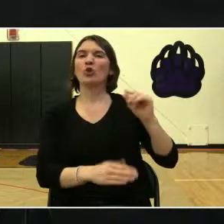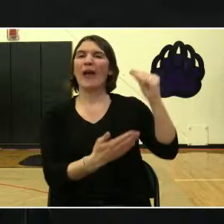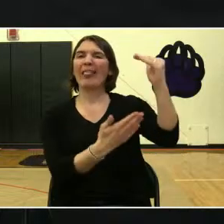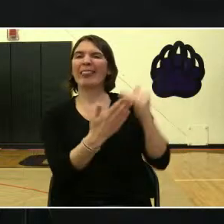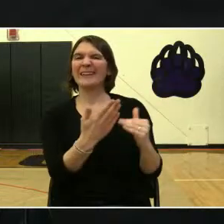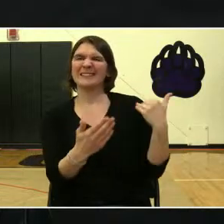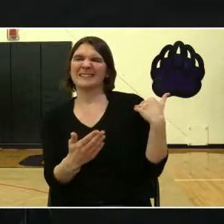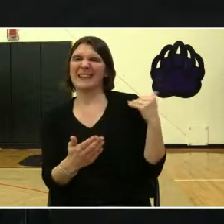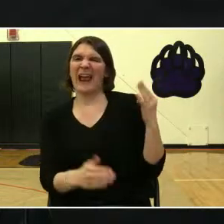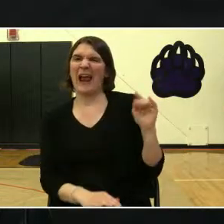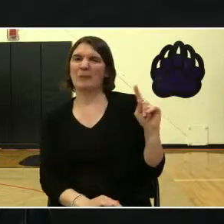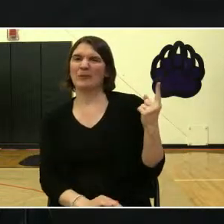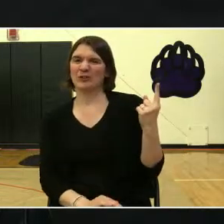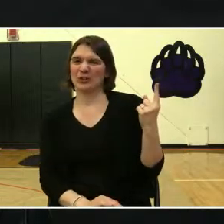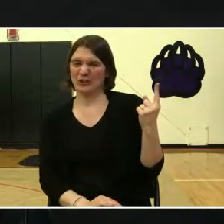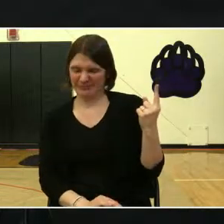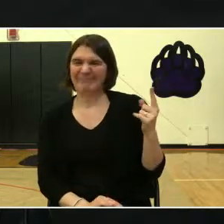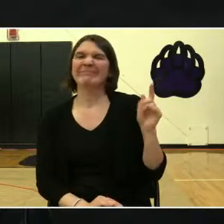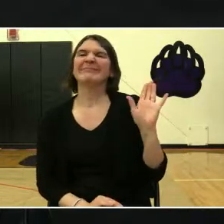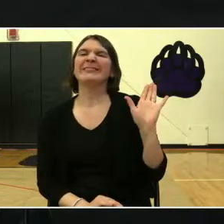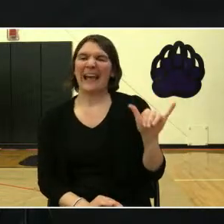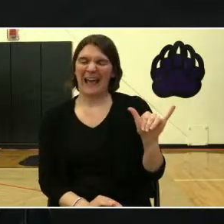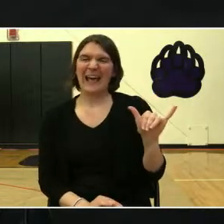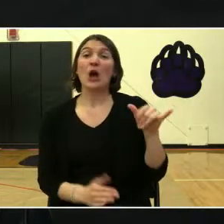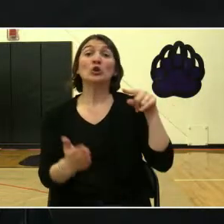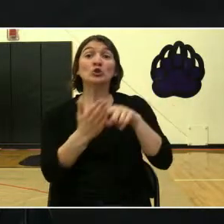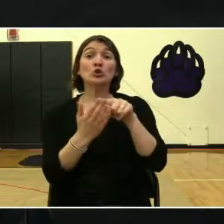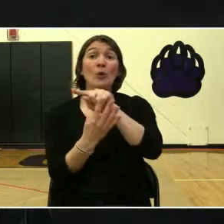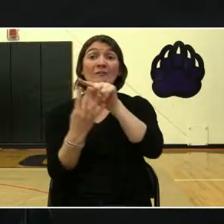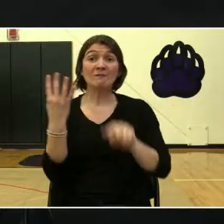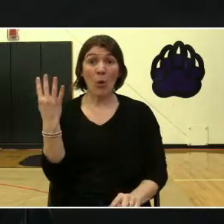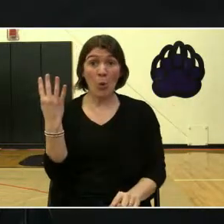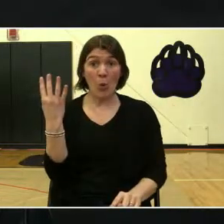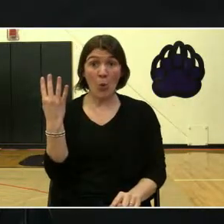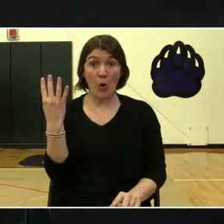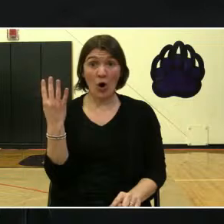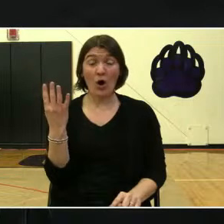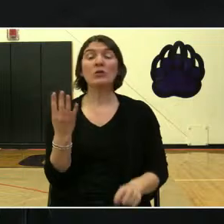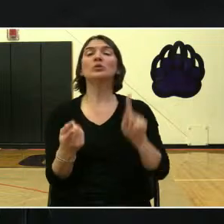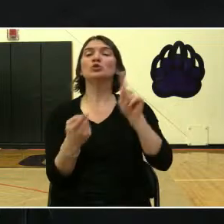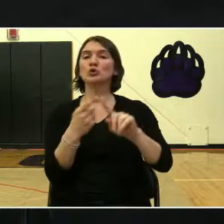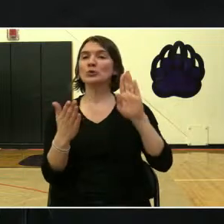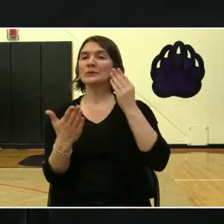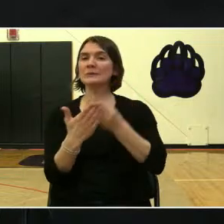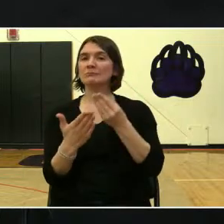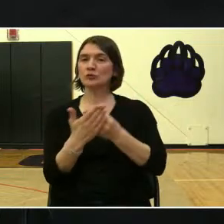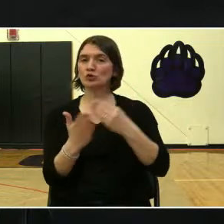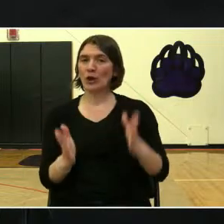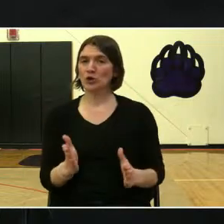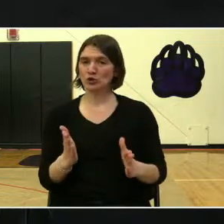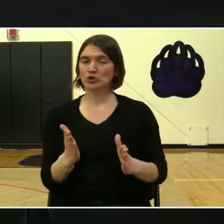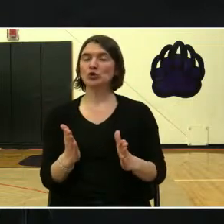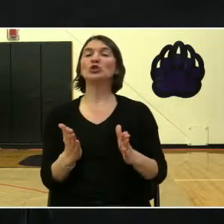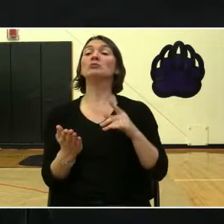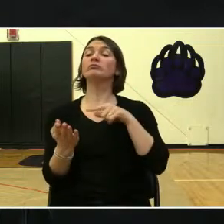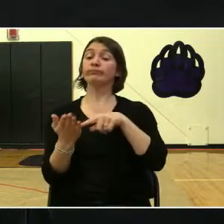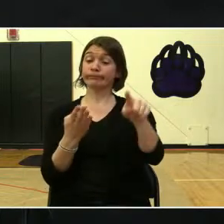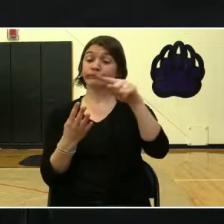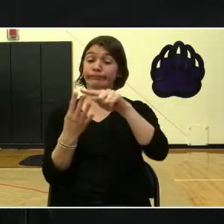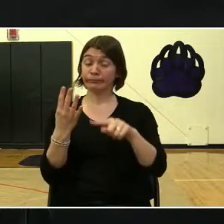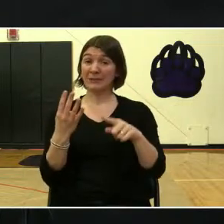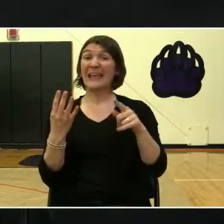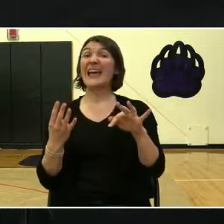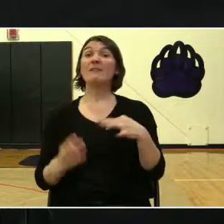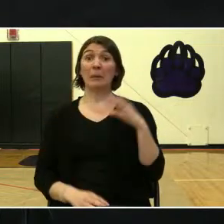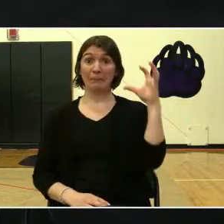as of April 1 24 shall be do and payable in four equal installments payable to the town Treasurer until overdue then to